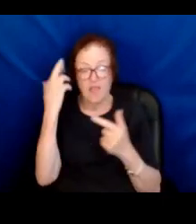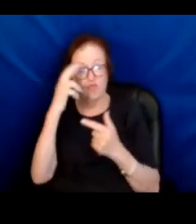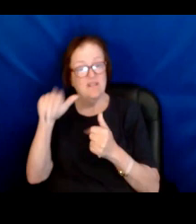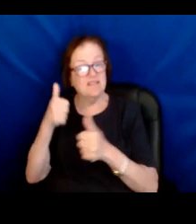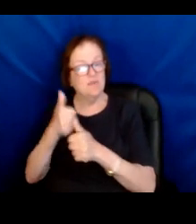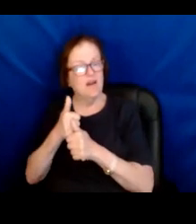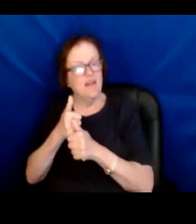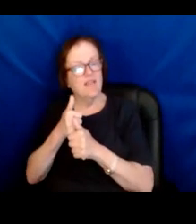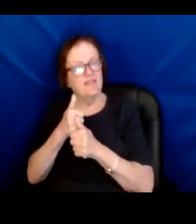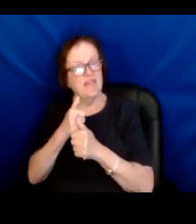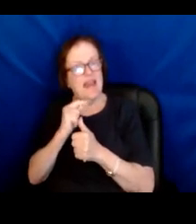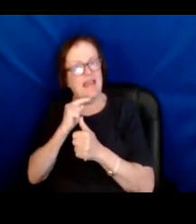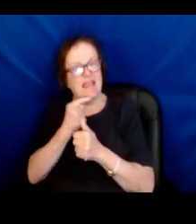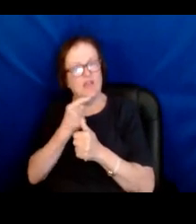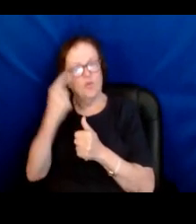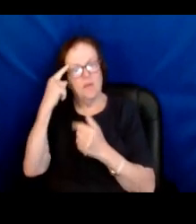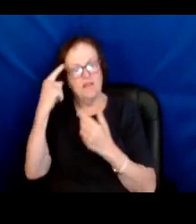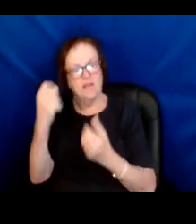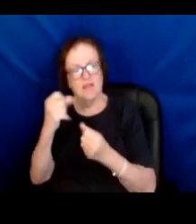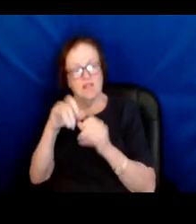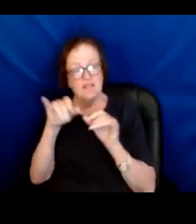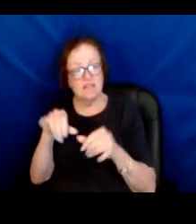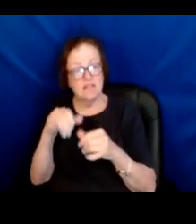crisis service system work the best.